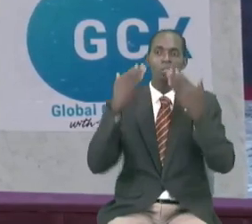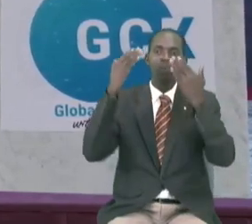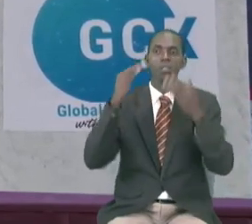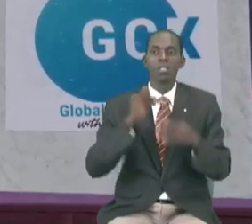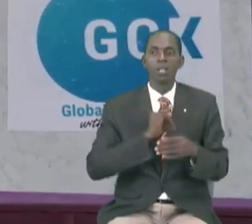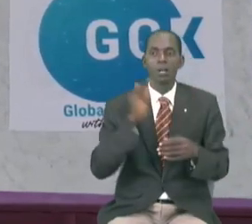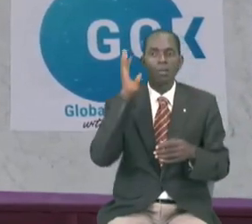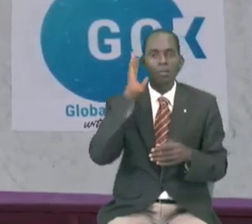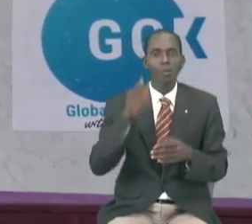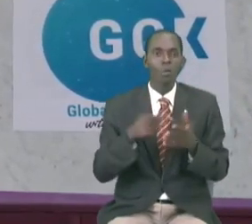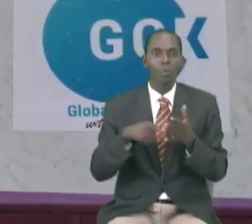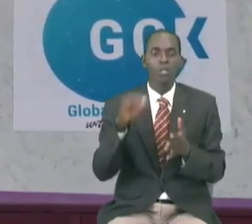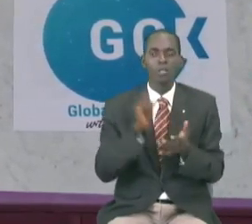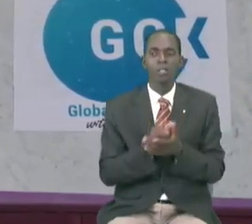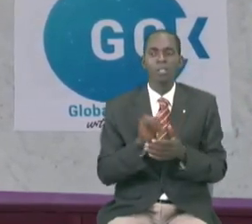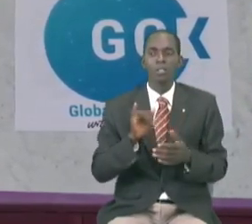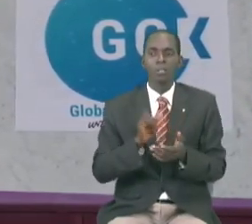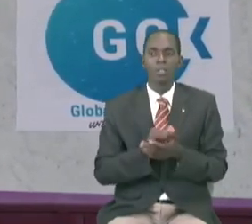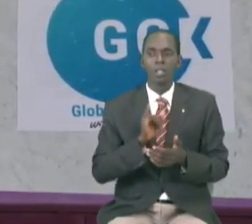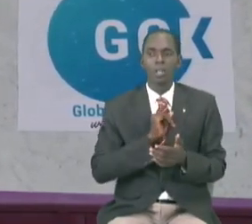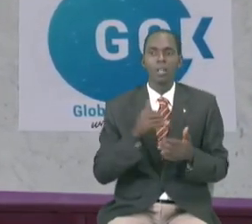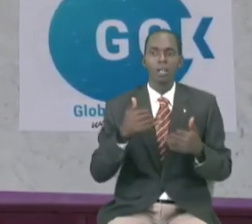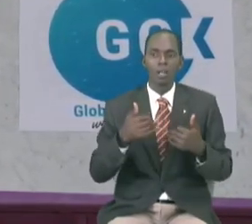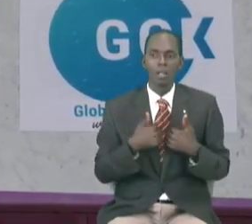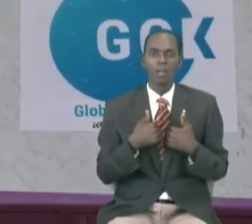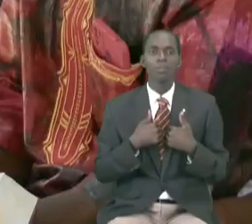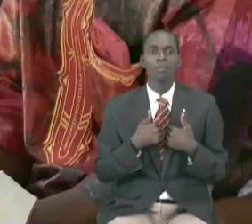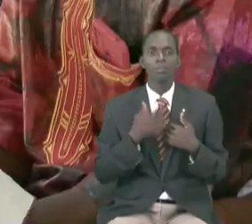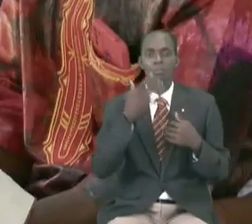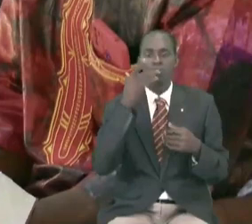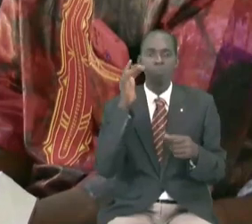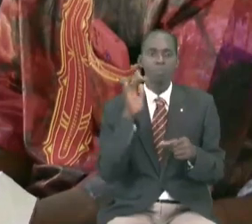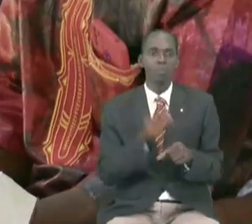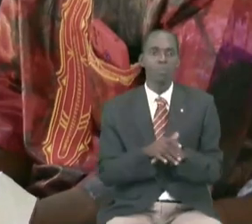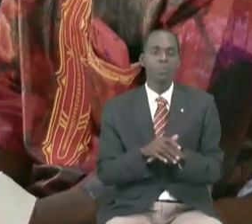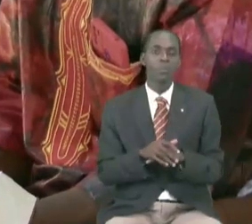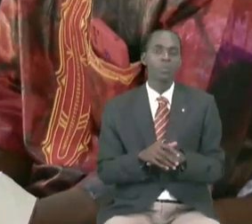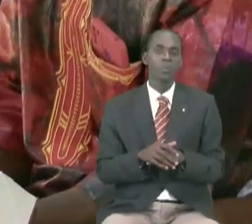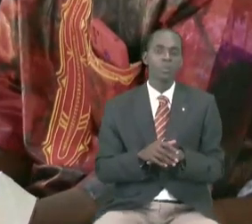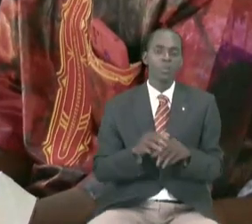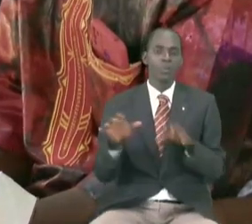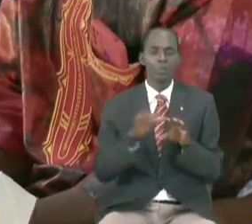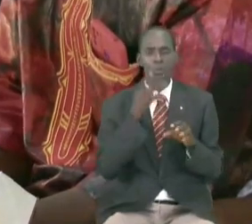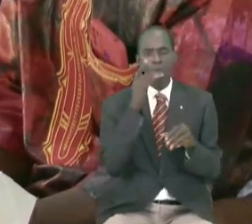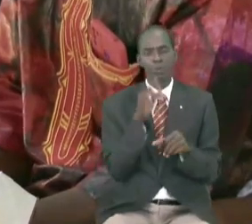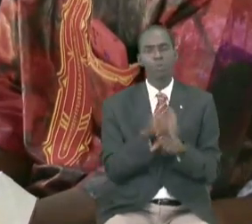I came to the Lord, the very first week I came to the Lord, I know what I told the